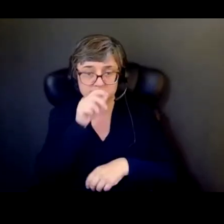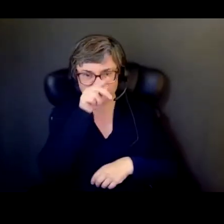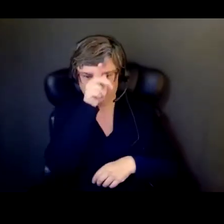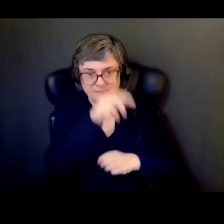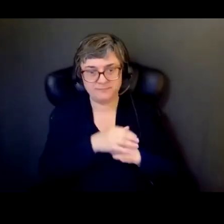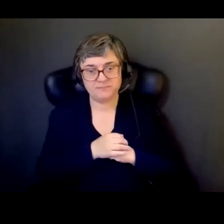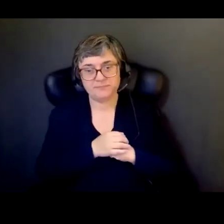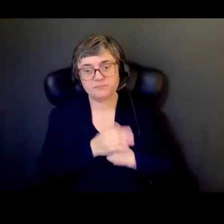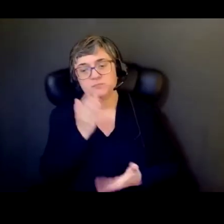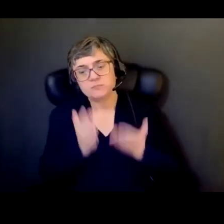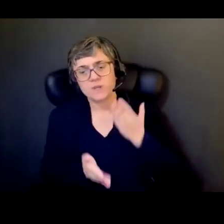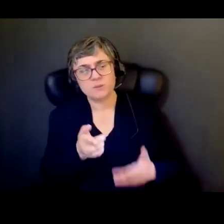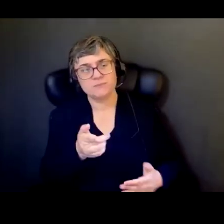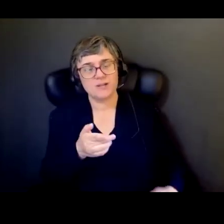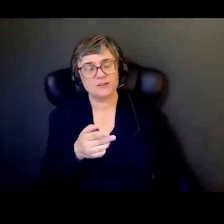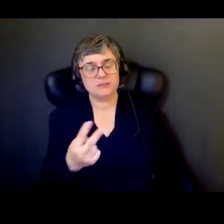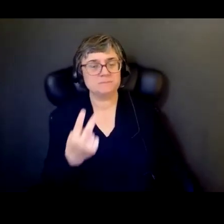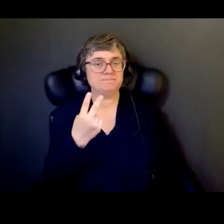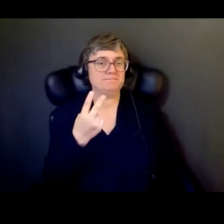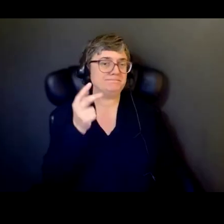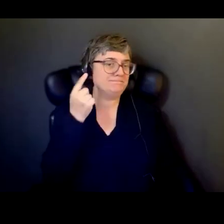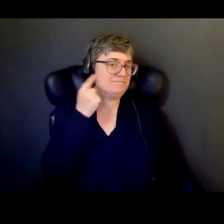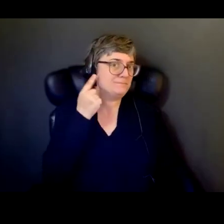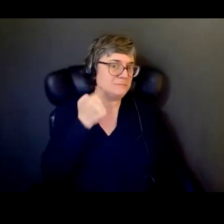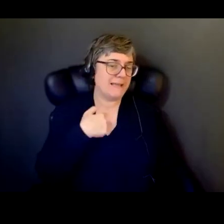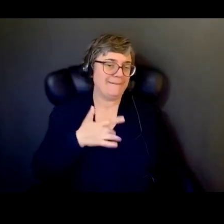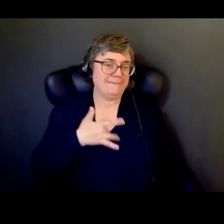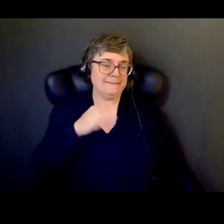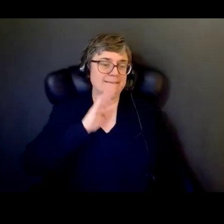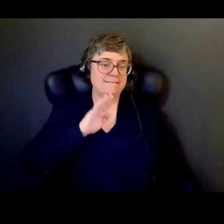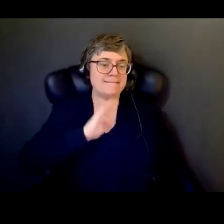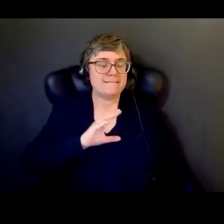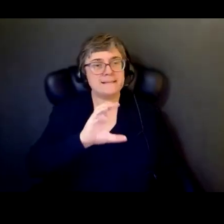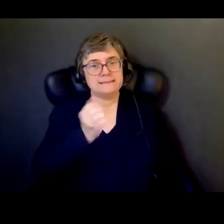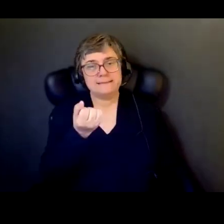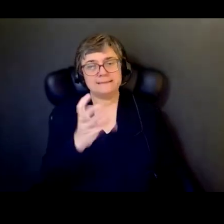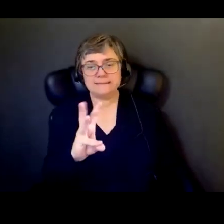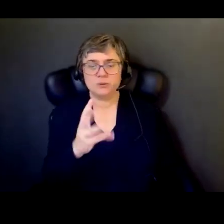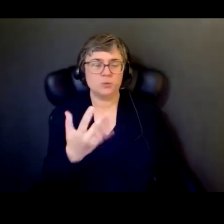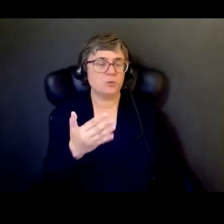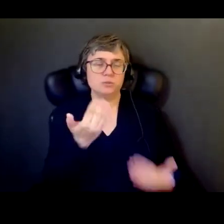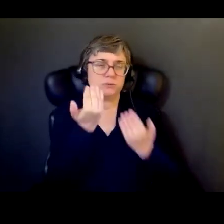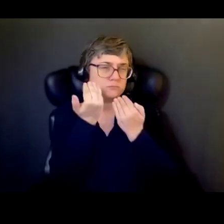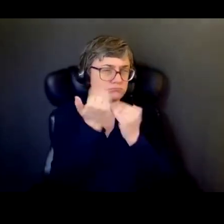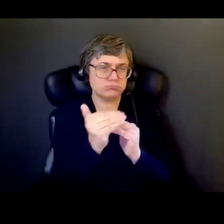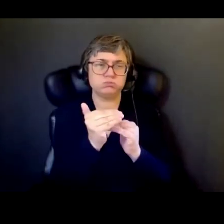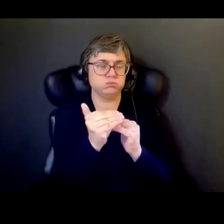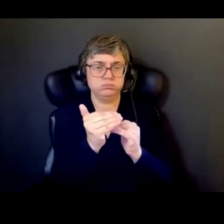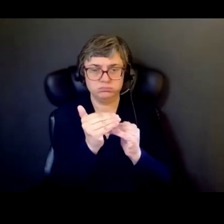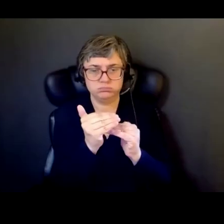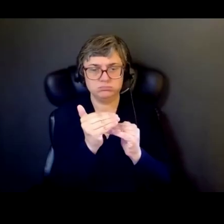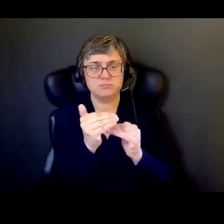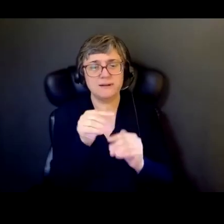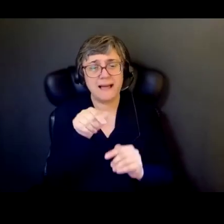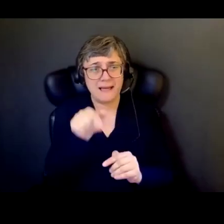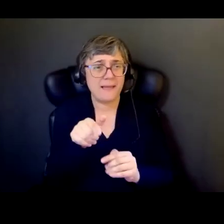Yeah, you may sense a bit of frustration about C16's narrow scope, and particularly this proposal for